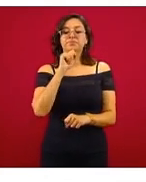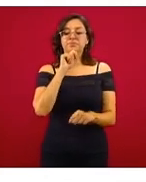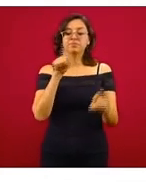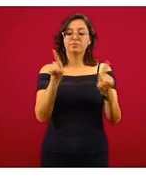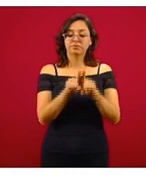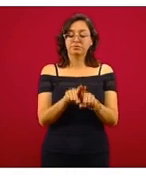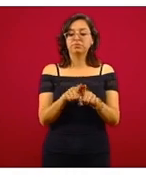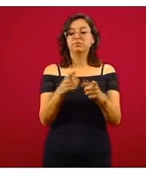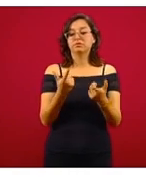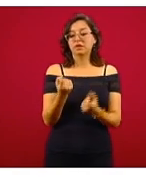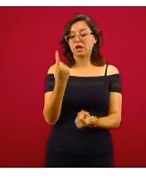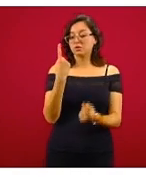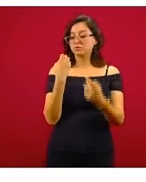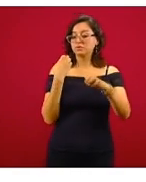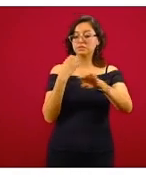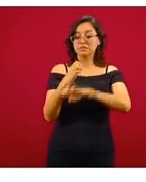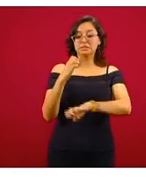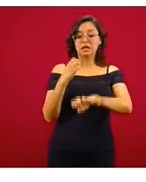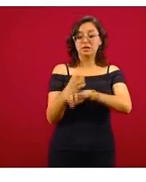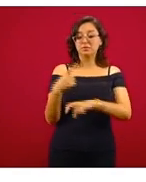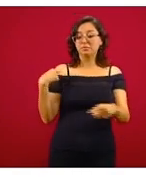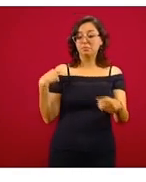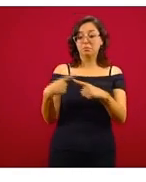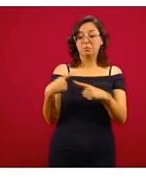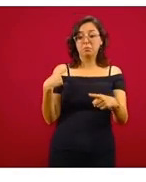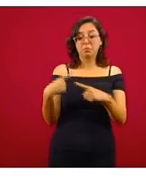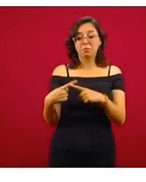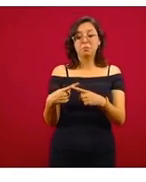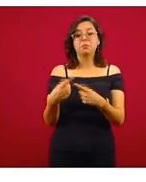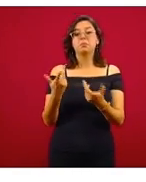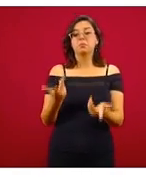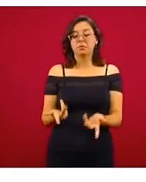this map appears now mostly in orange.